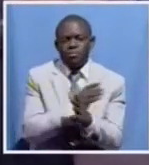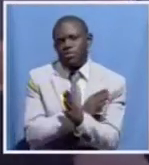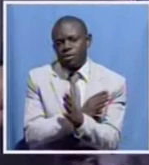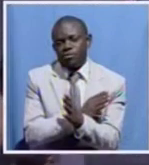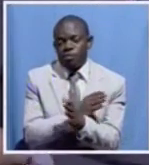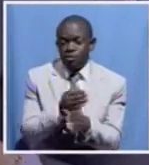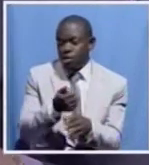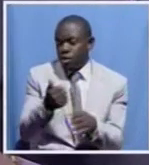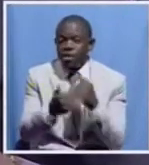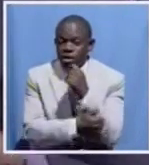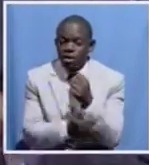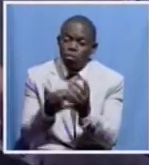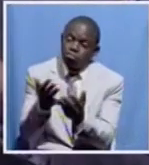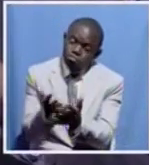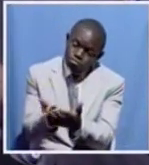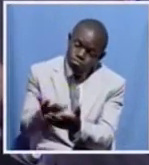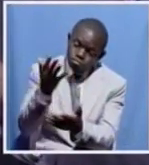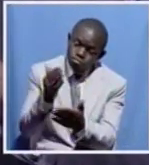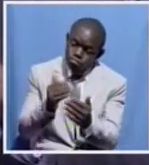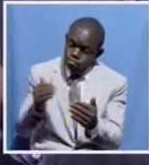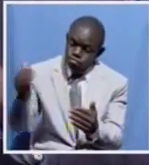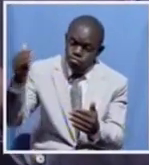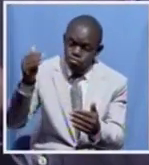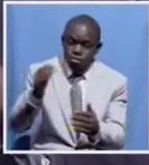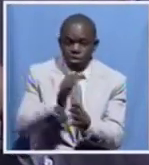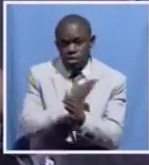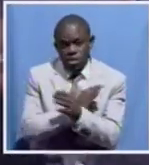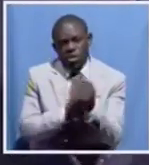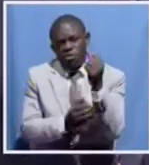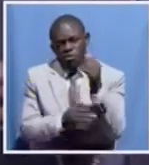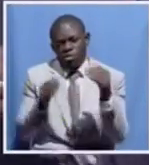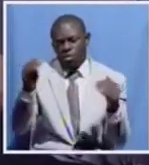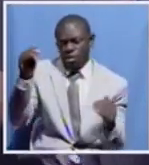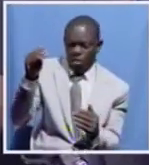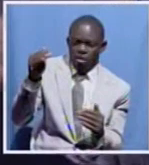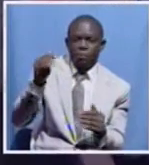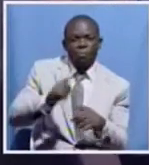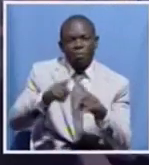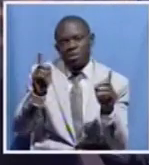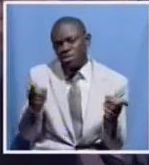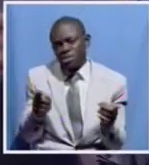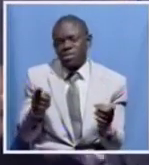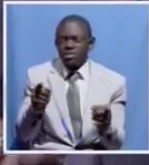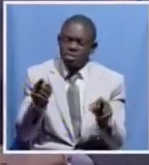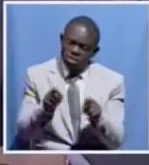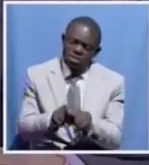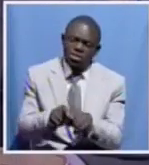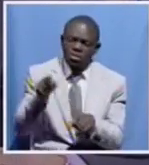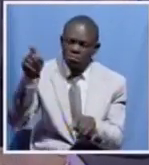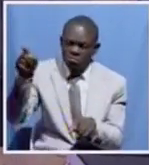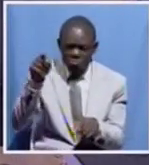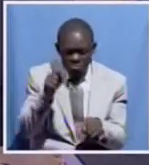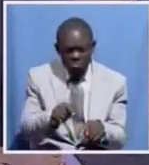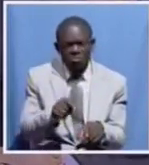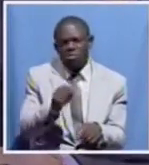what, and that's why sometimes somebody seems to be a little bit lower. That's why you hear things of countries being in